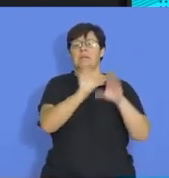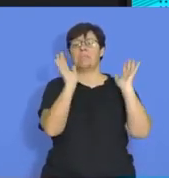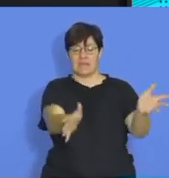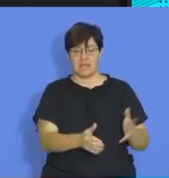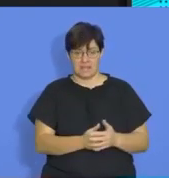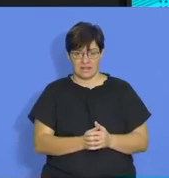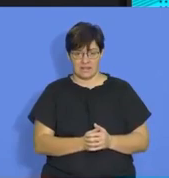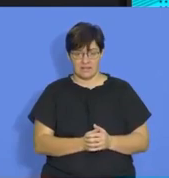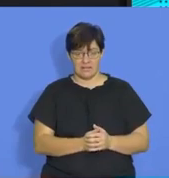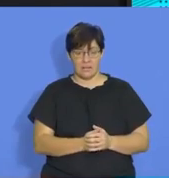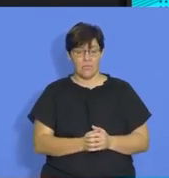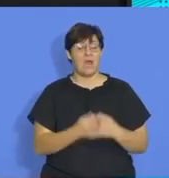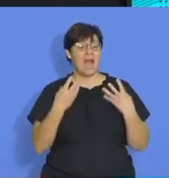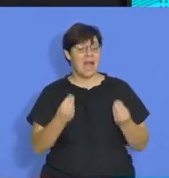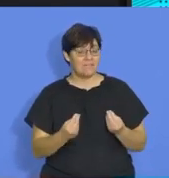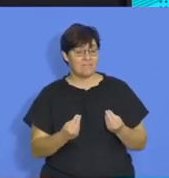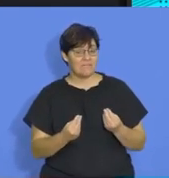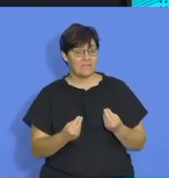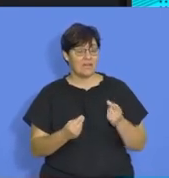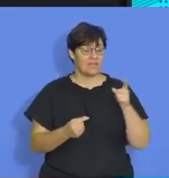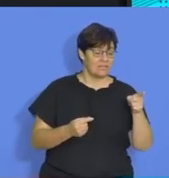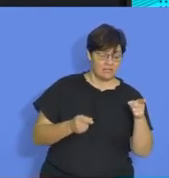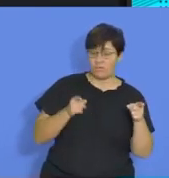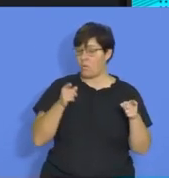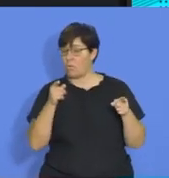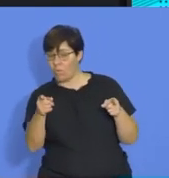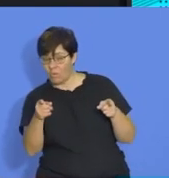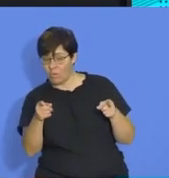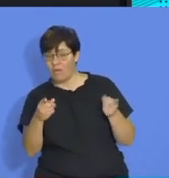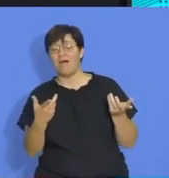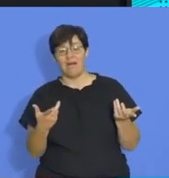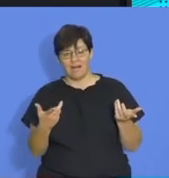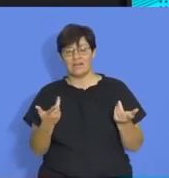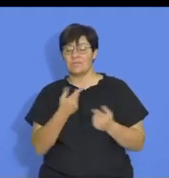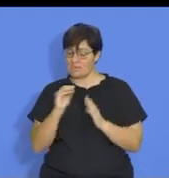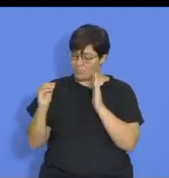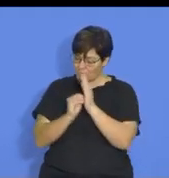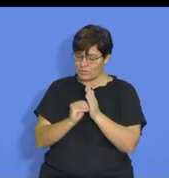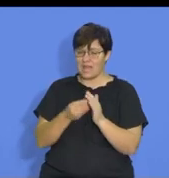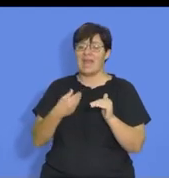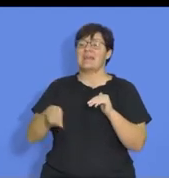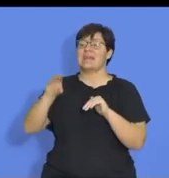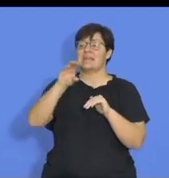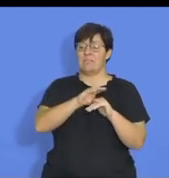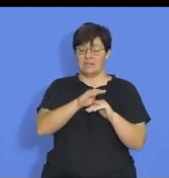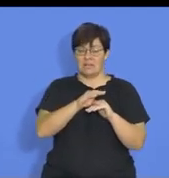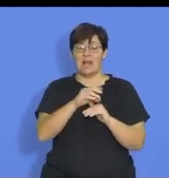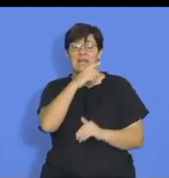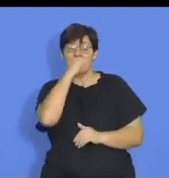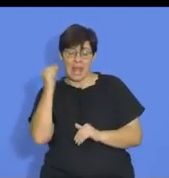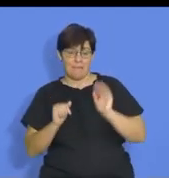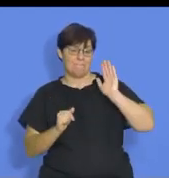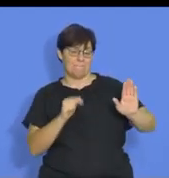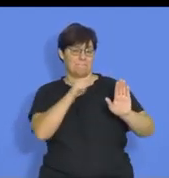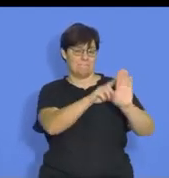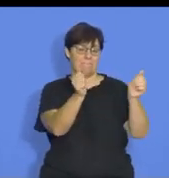capital. But remember now, we've got capital from either Candace or Craig. So make sure you write down the